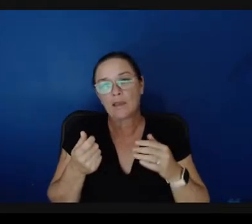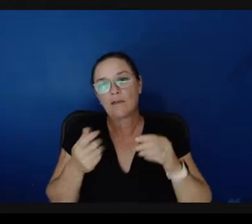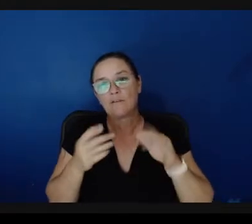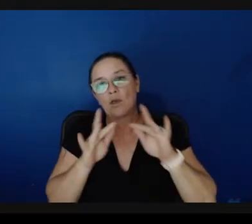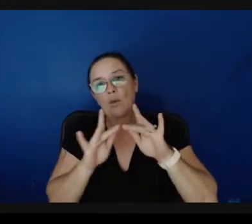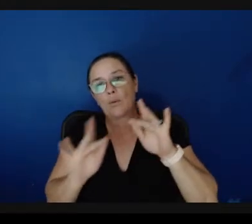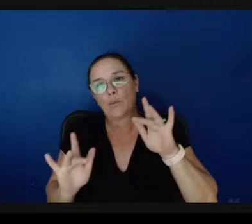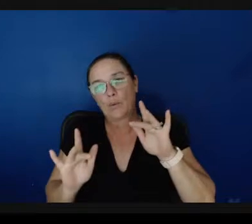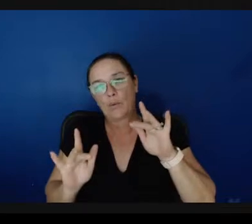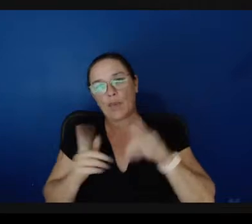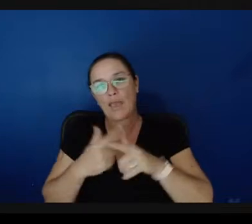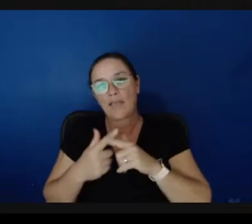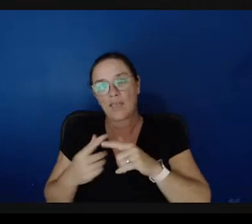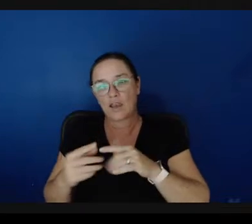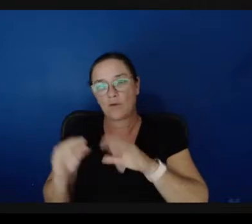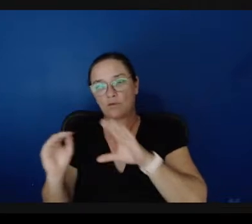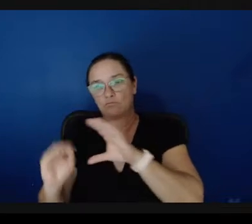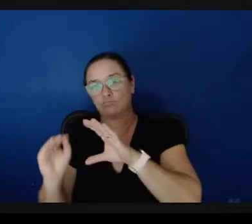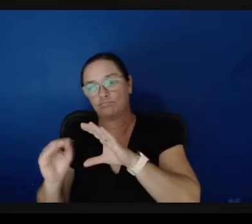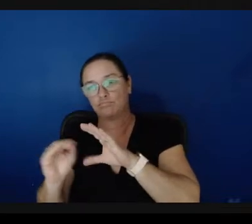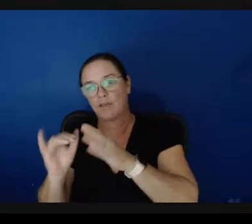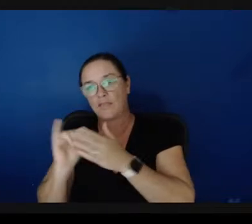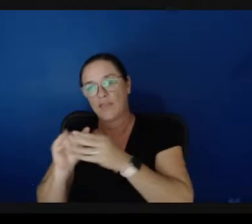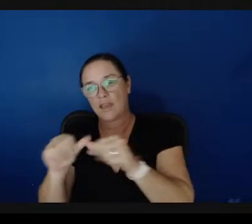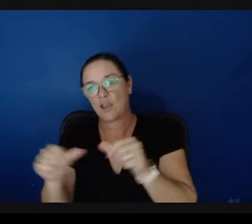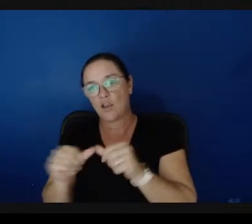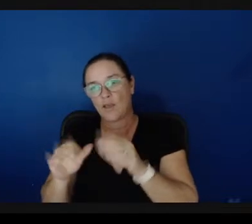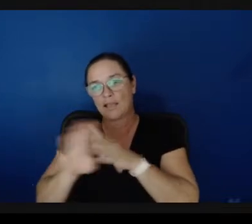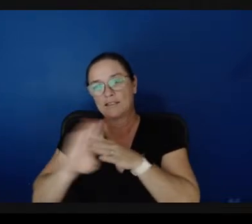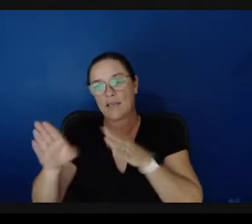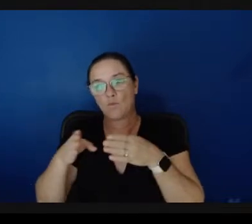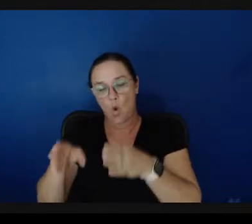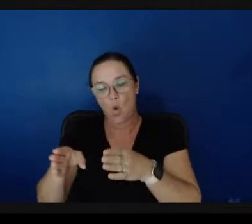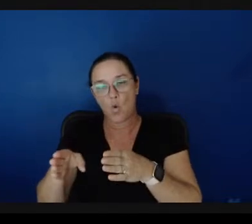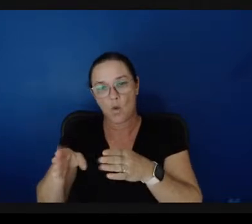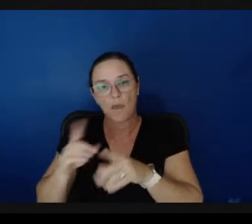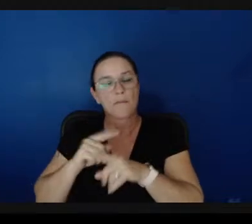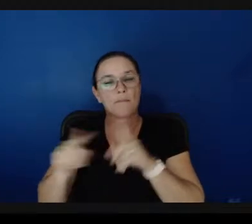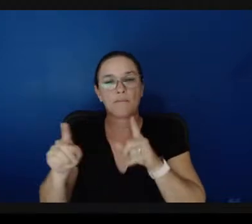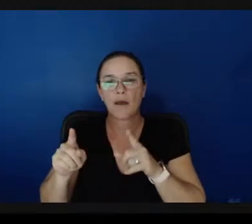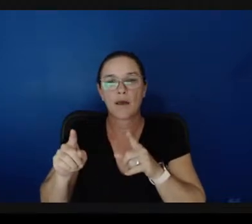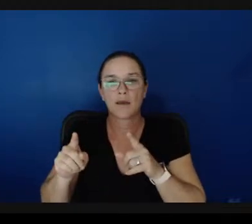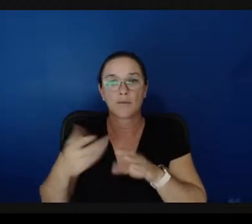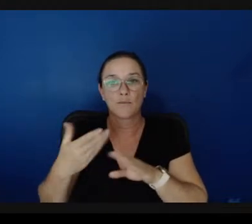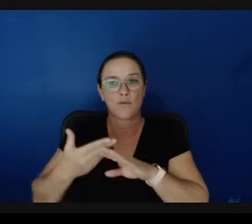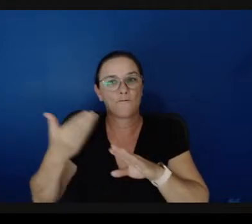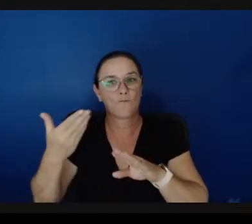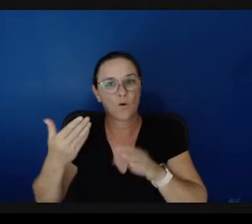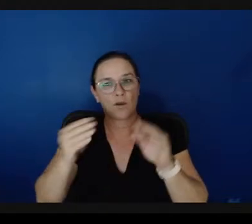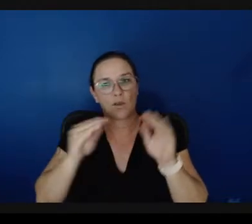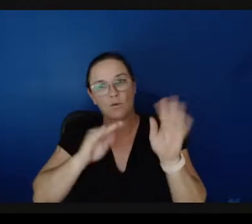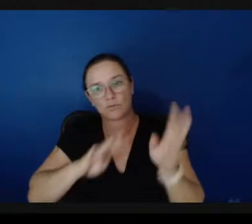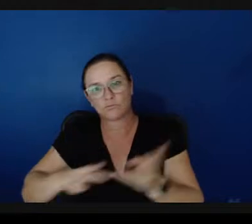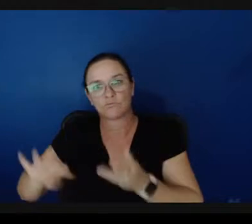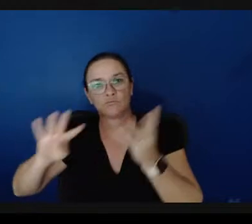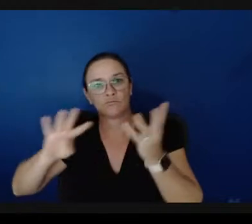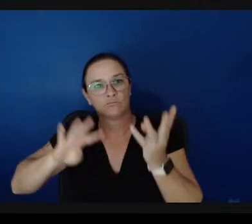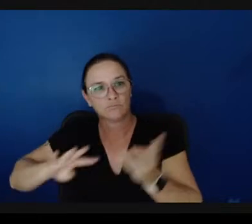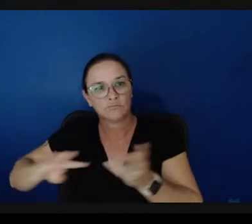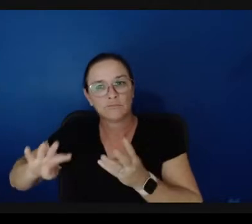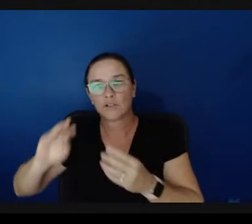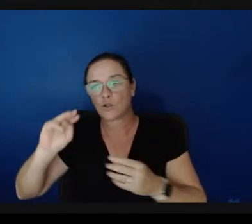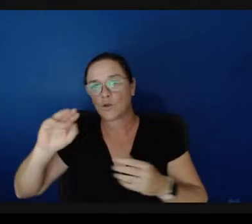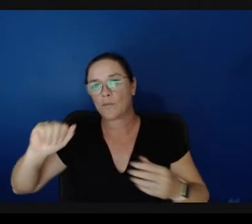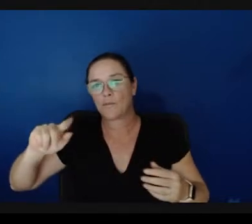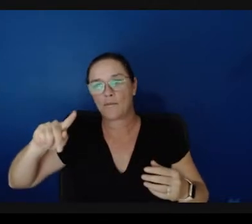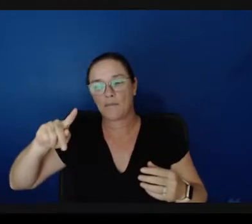we were seeing filling of this reservoir. This is where that escape road station is. But we were seeing that movement all the way into this Makapui reservoir as well. And so